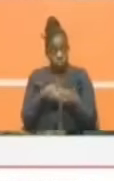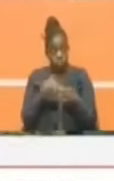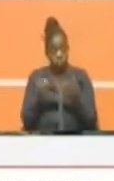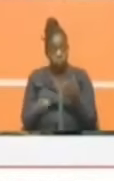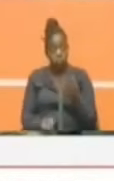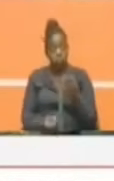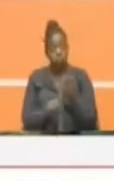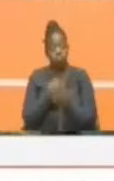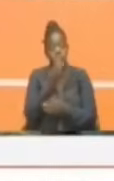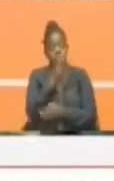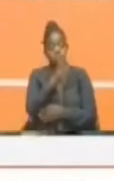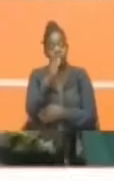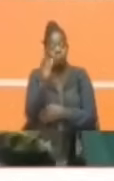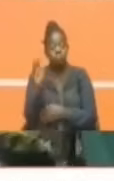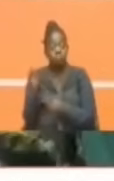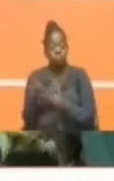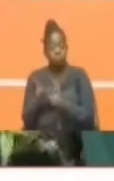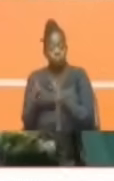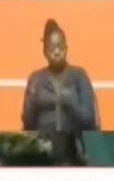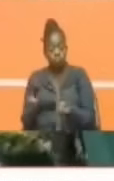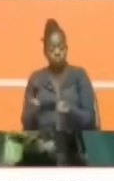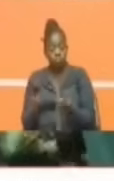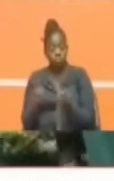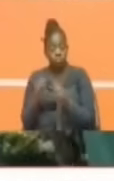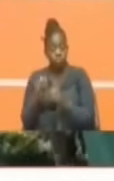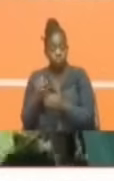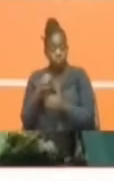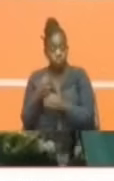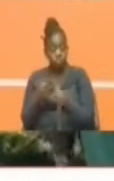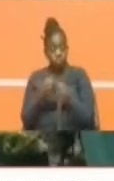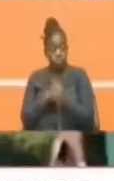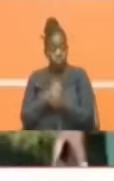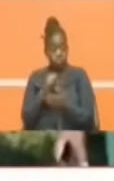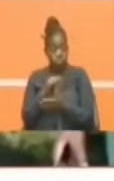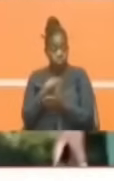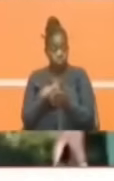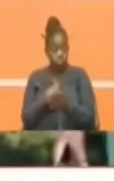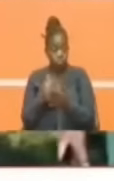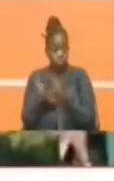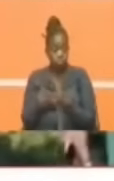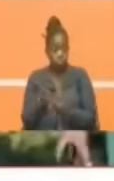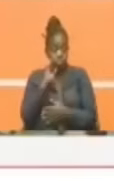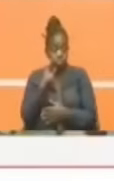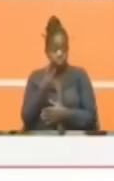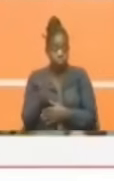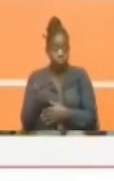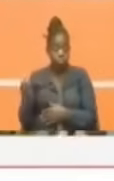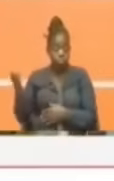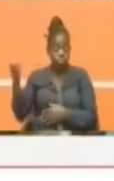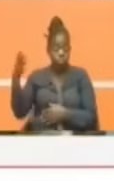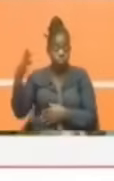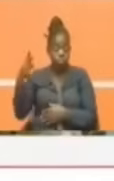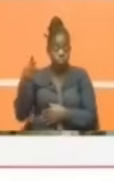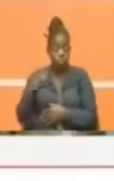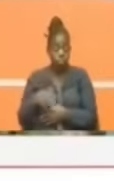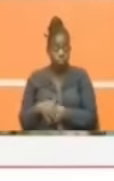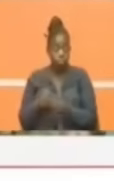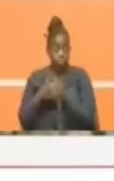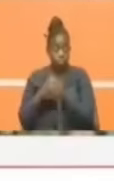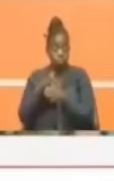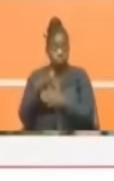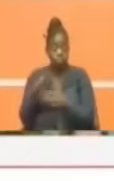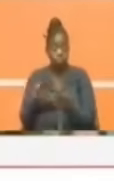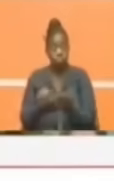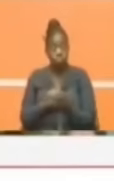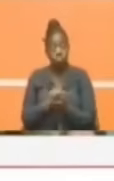emiti ssaako n'okutuyamba okwongera okwenyigira mu kwagala obutonde bw'ensi. Tubeere omumuli okuzzaawo